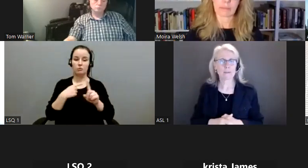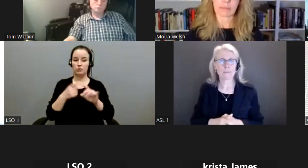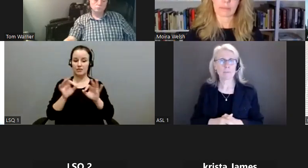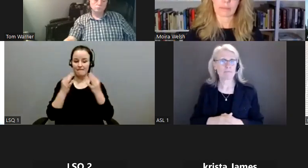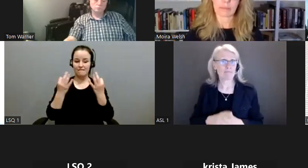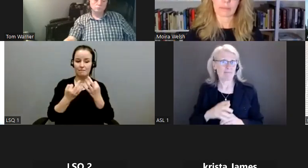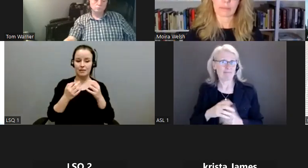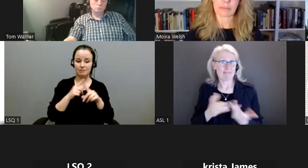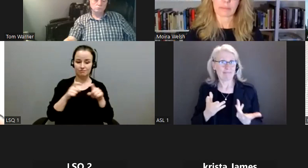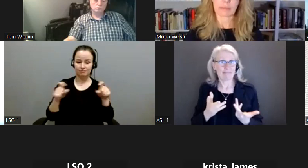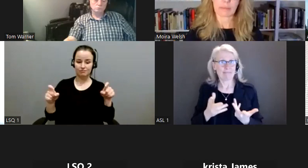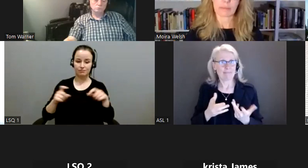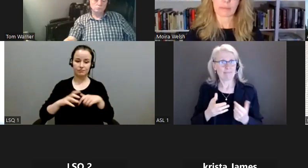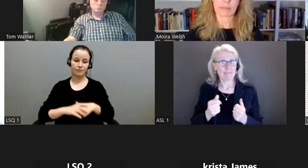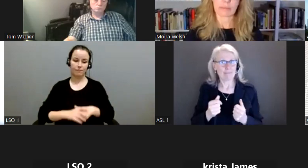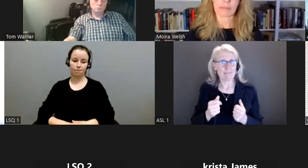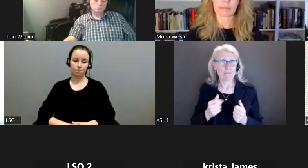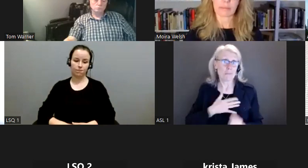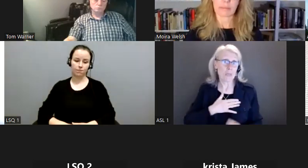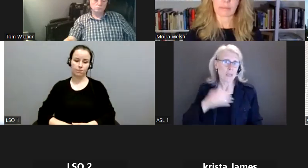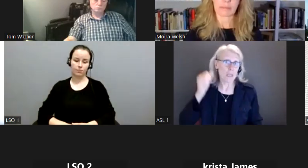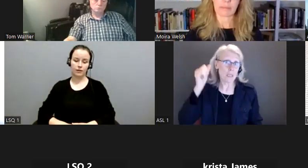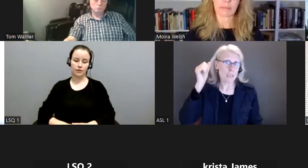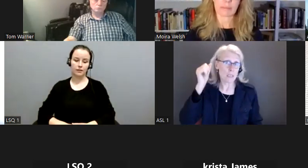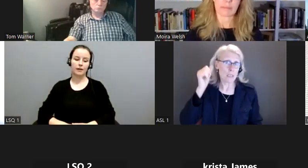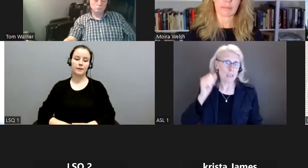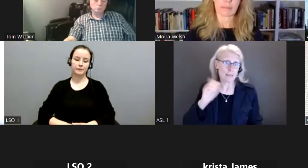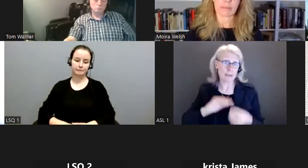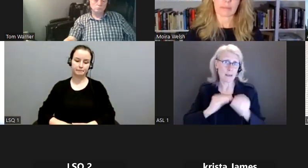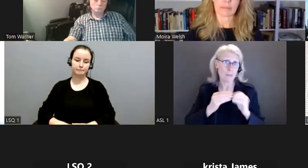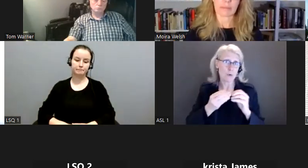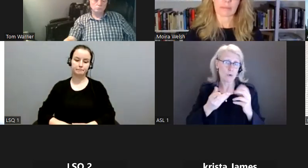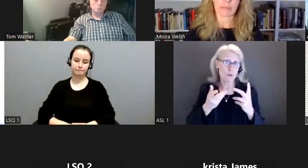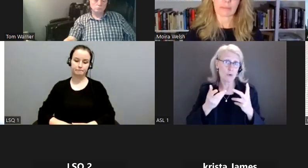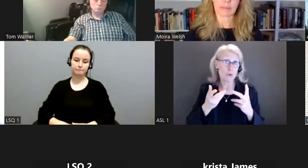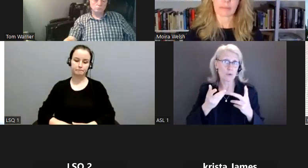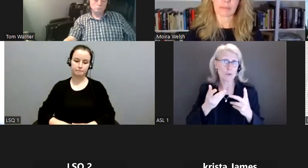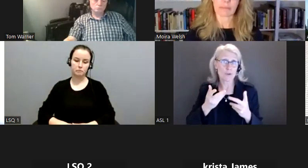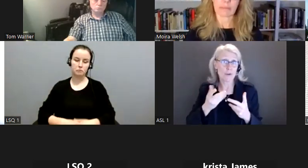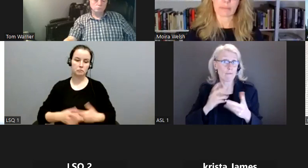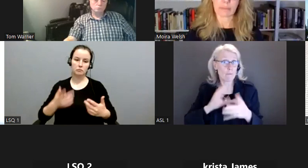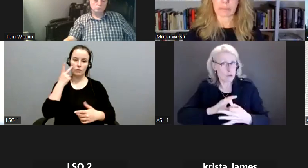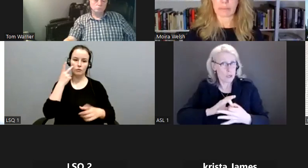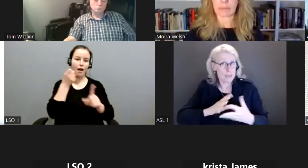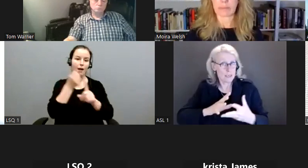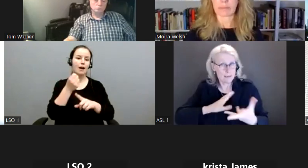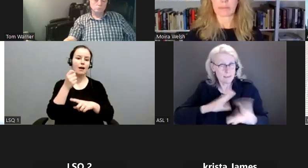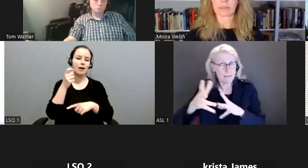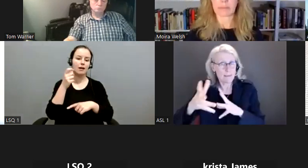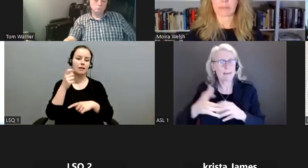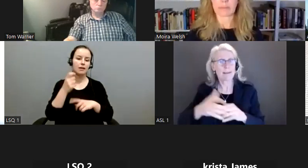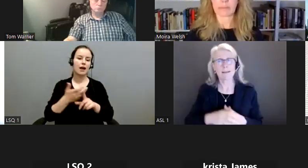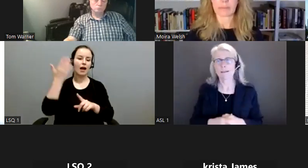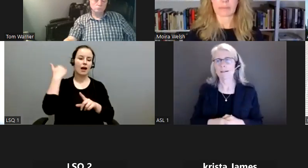ties, and bond that used to be there in high numbers, or greater bonding that used to be there. And the result has been that in